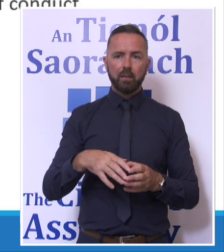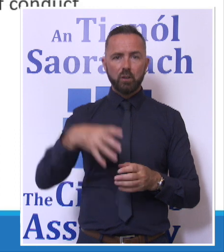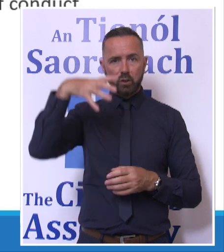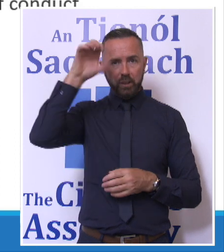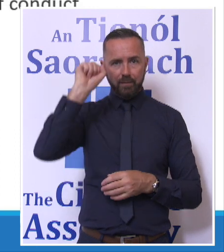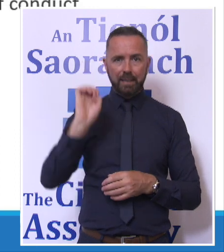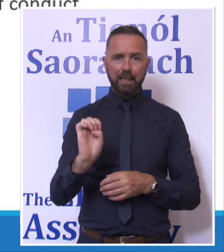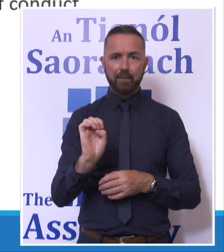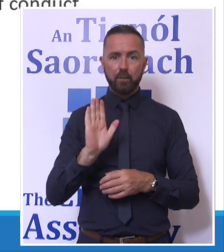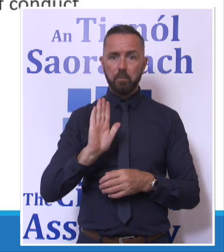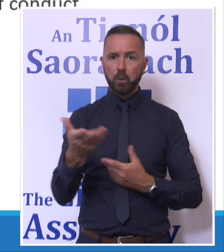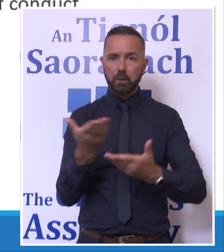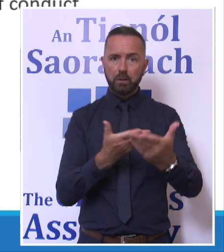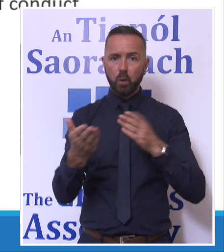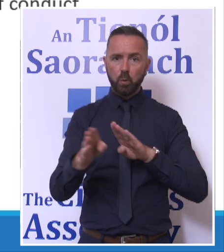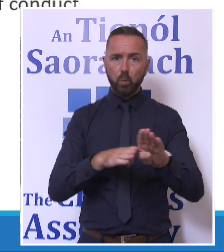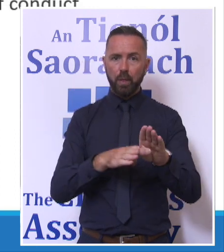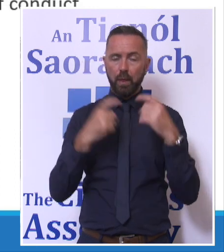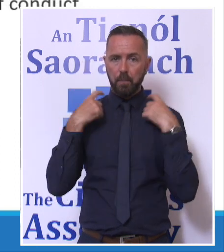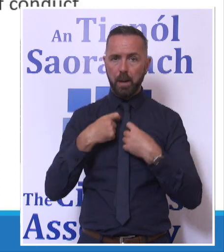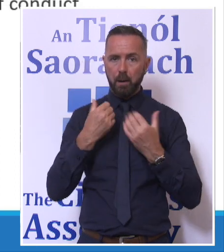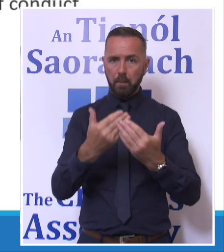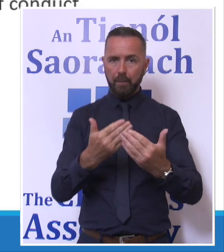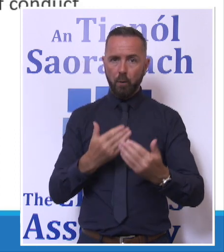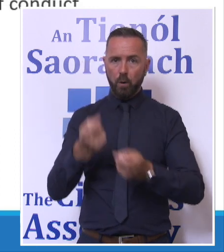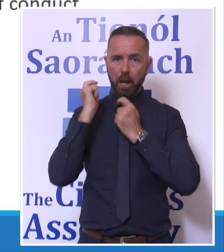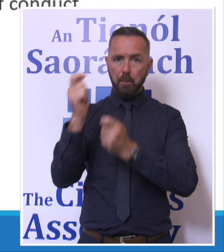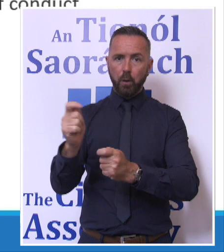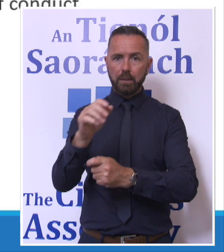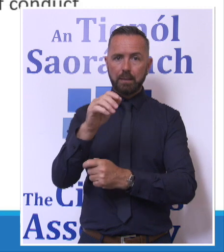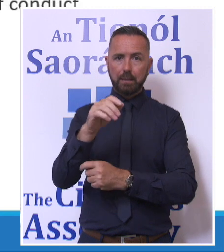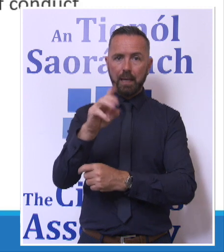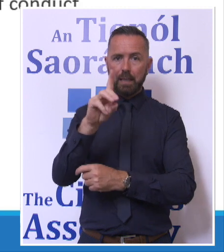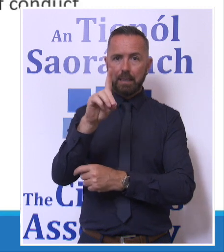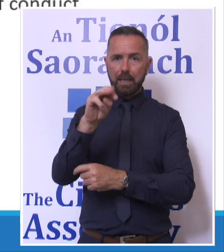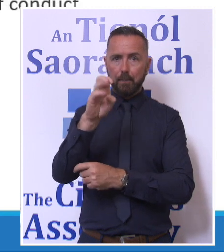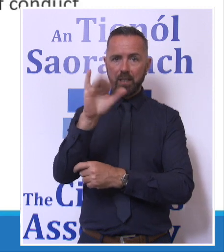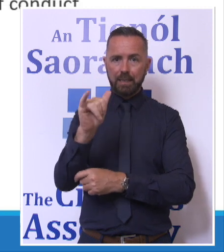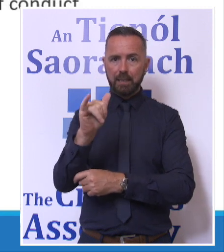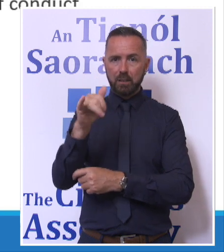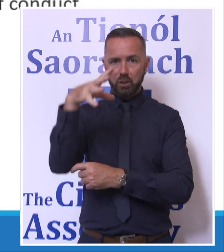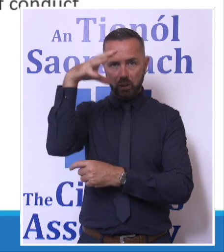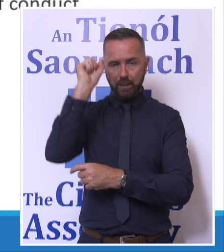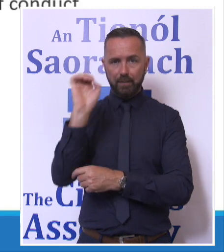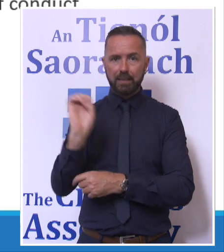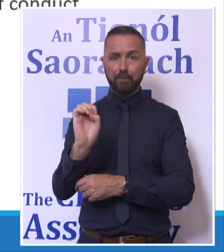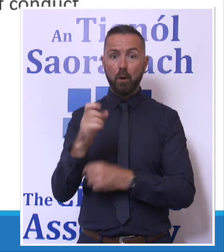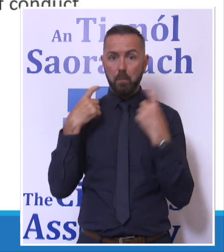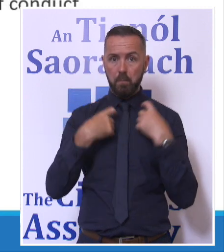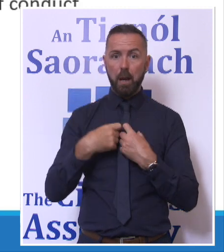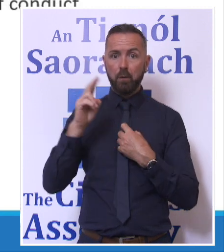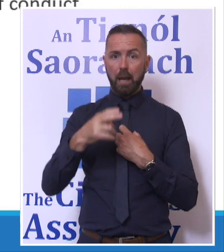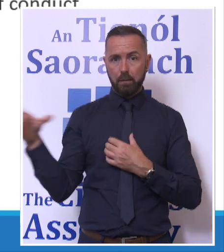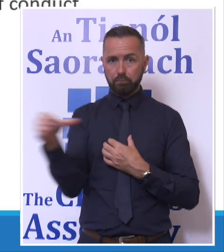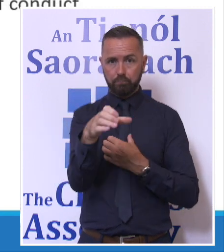consult with the Mayor before they appoint a Deputy Chief Executive. And the Mayor does have the ability to appoint a Deputy Chief Executive if there's none